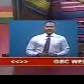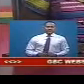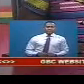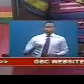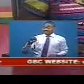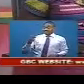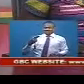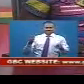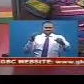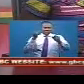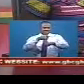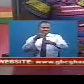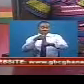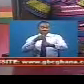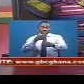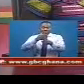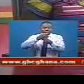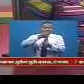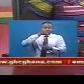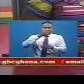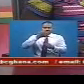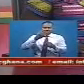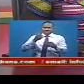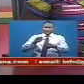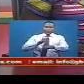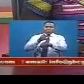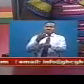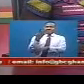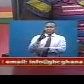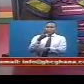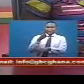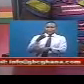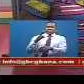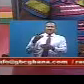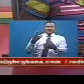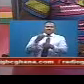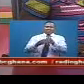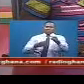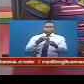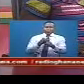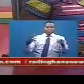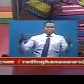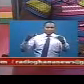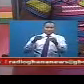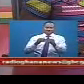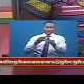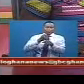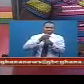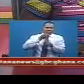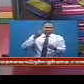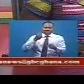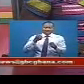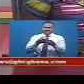Key stakeholders in the fight against HIV/AIDS have launched the 17th edition of the International Conference on AIDS and Sexually